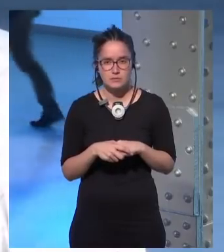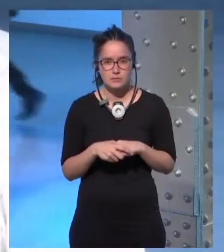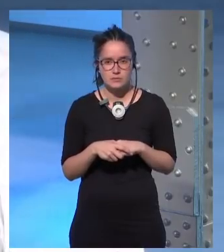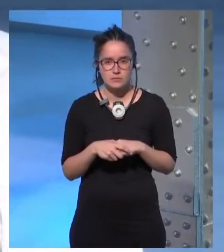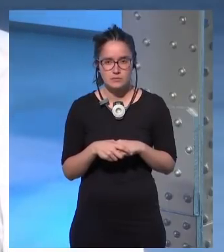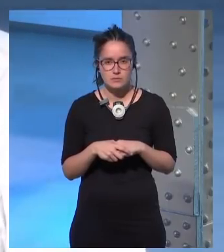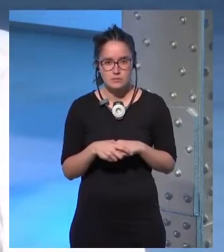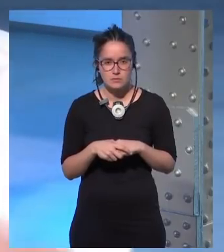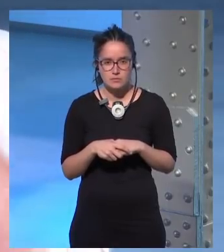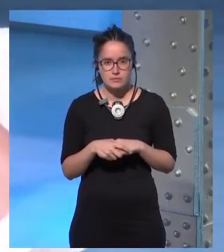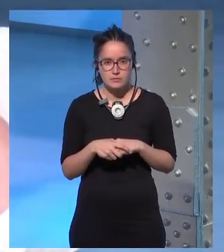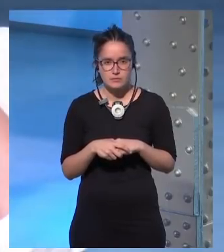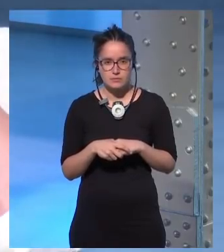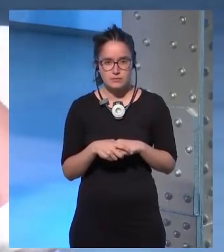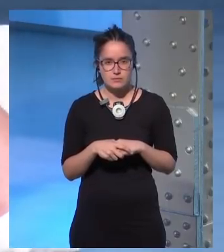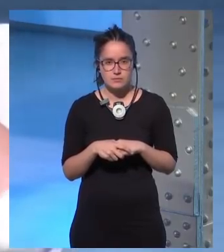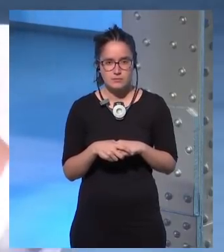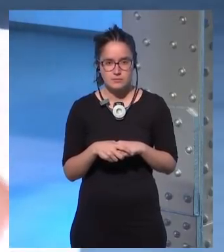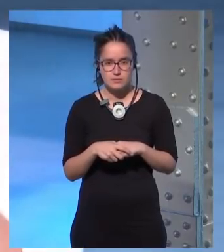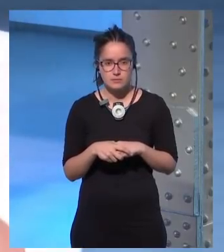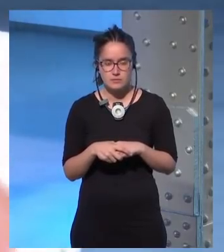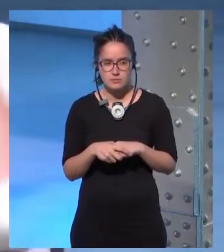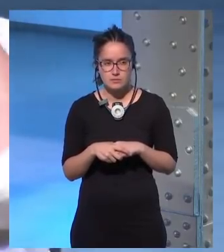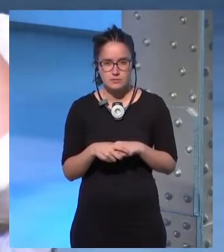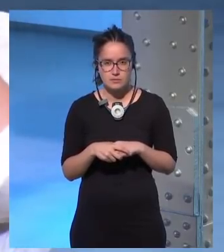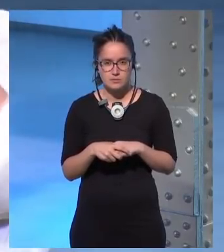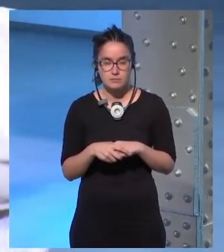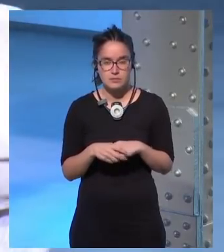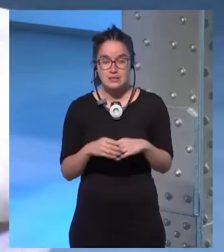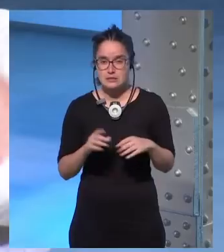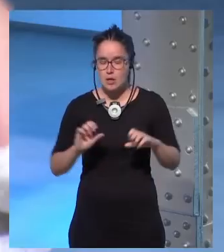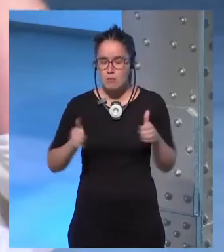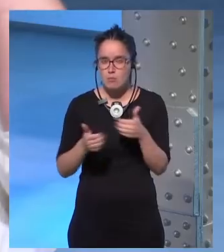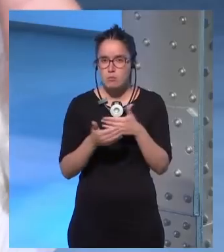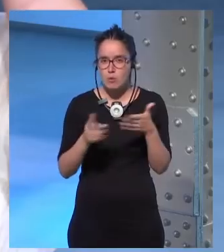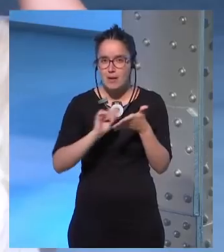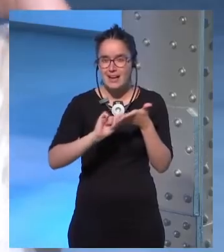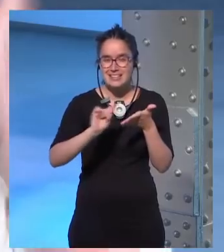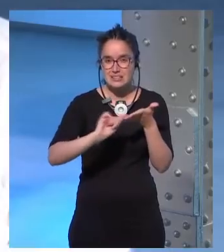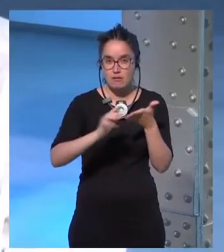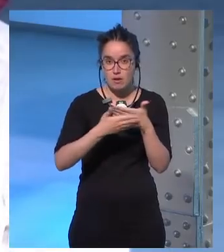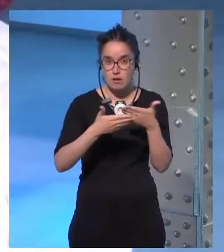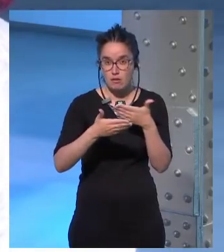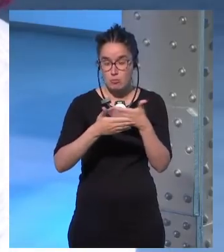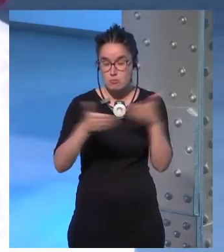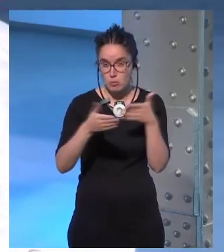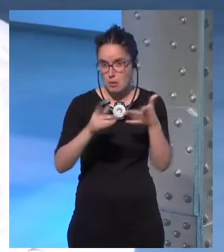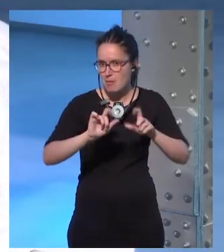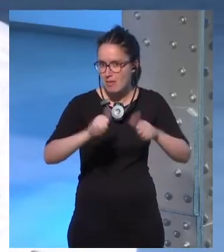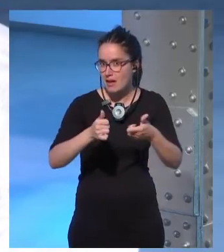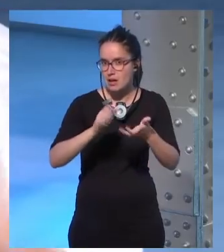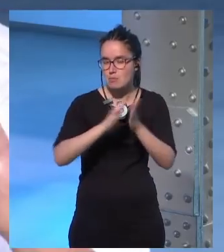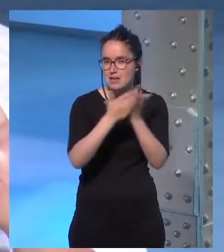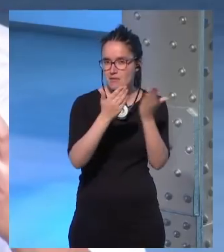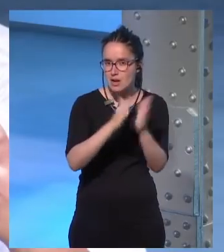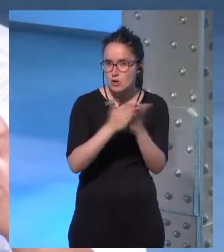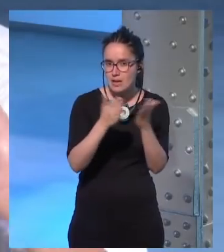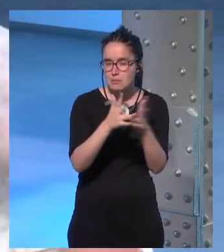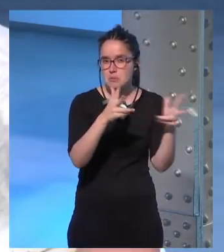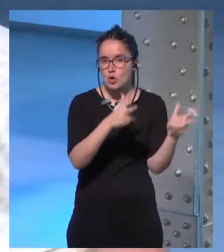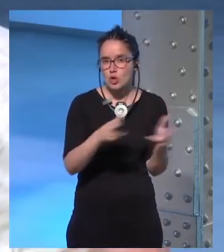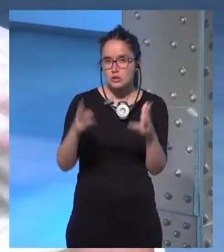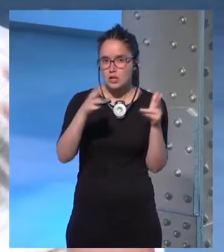really interesting conversations, again, since I wrote the God's War novels, and also since I wrote the Worldbreaker series about